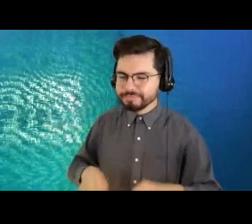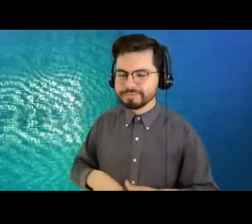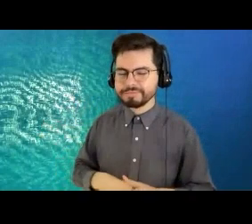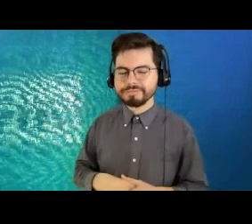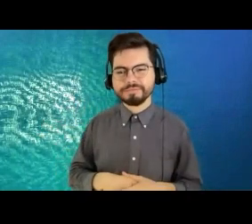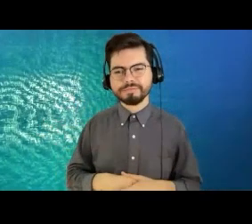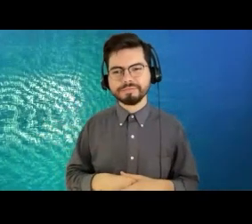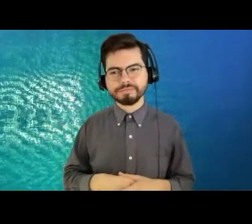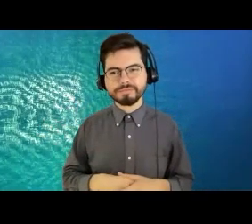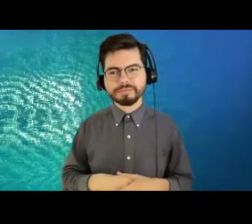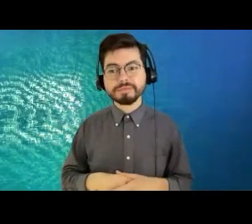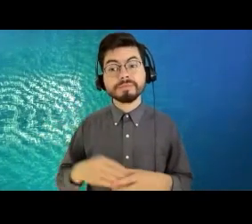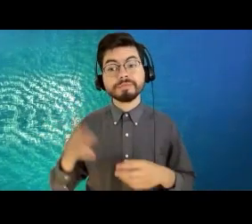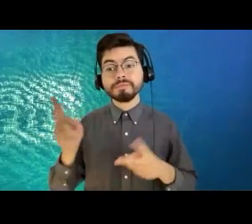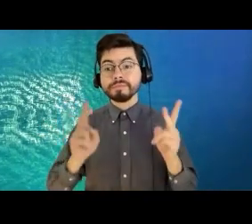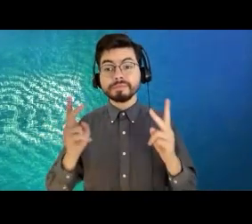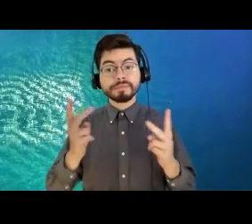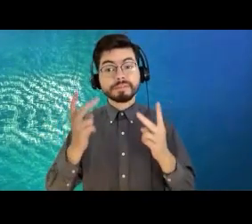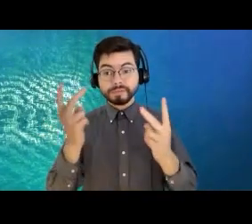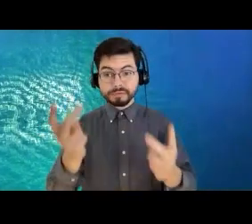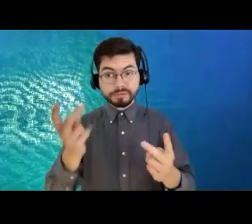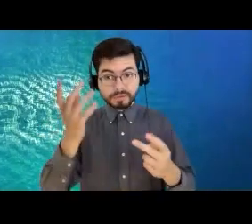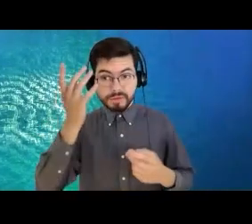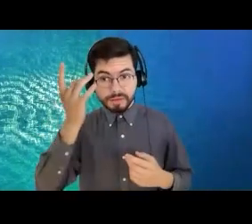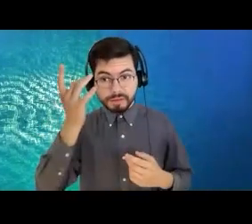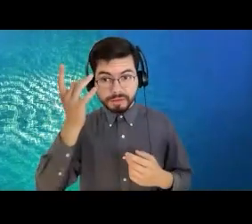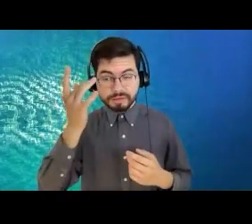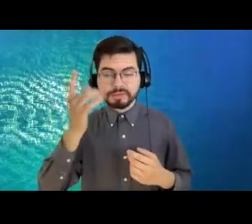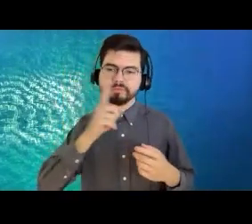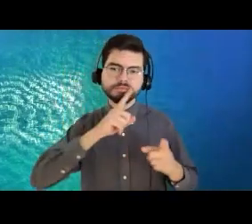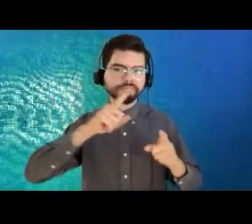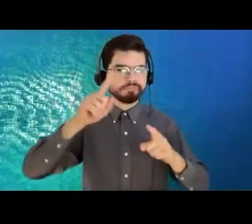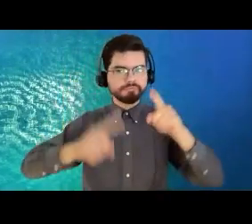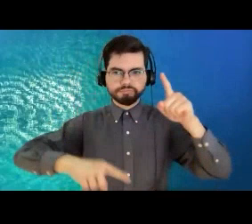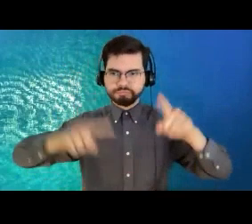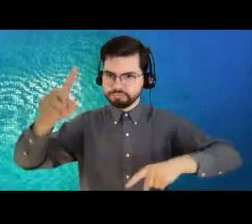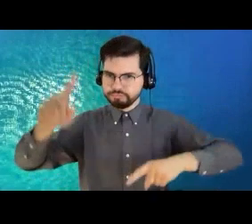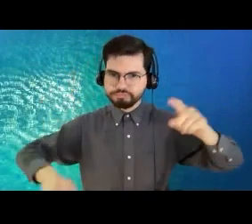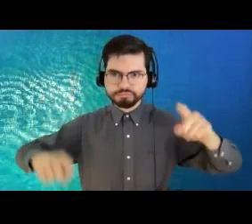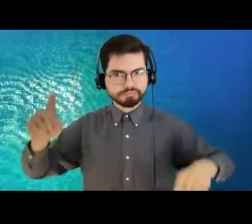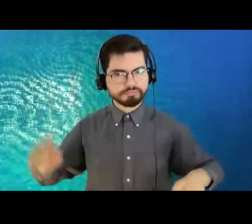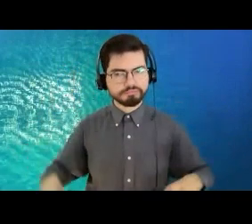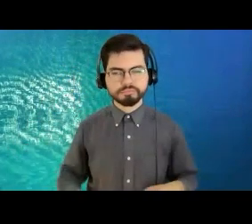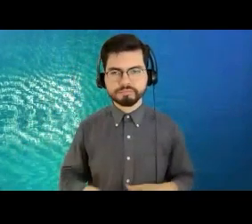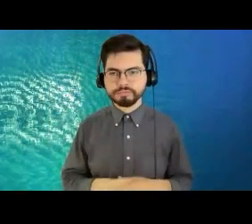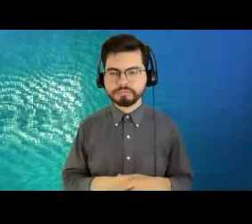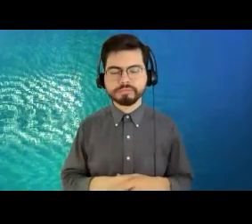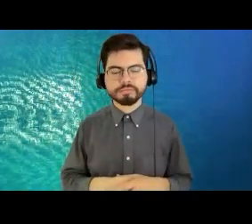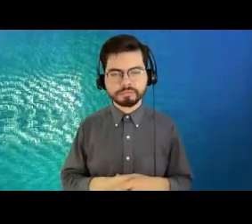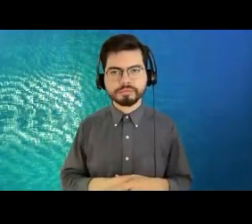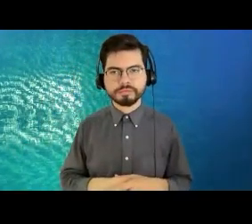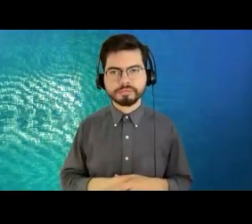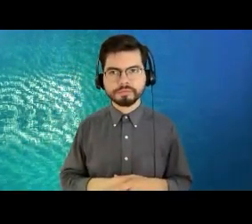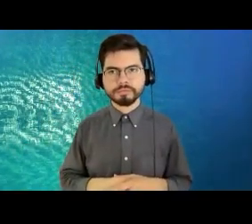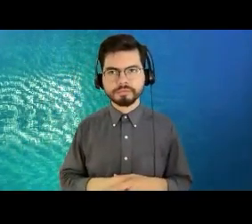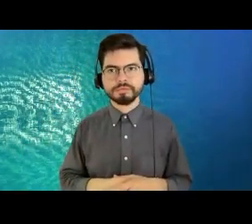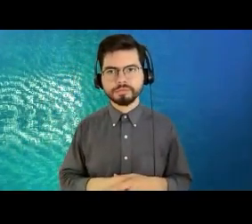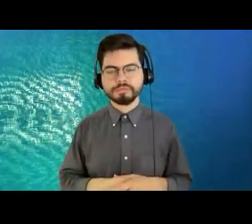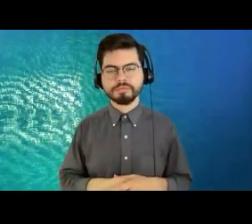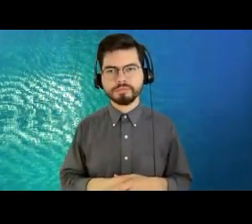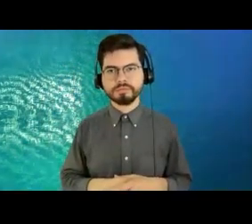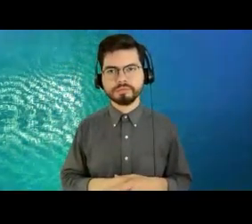full spectrum. People come for all different reasons, and people have different